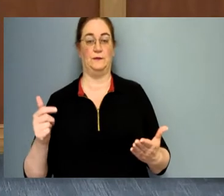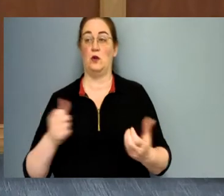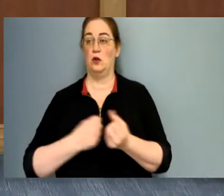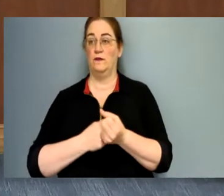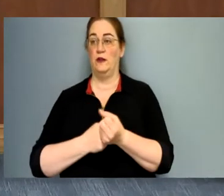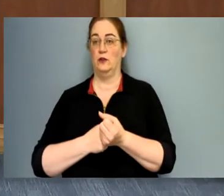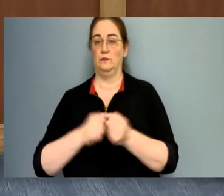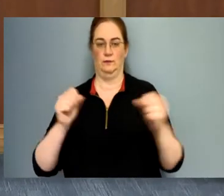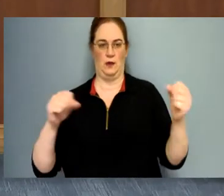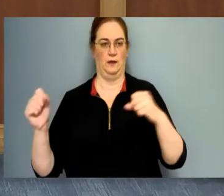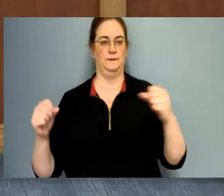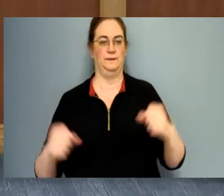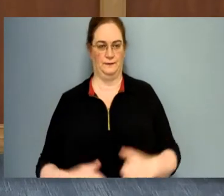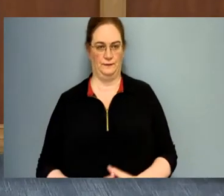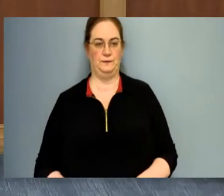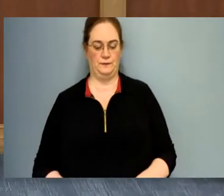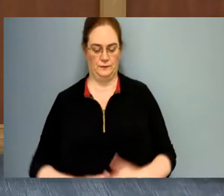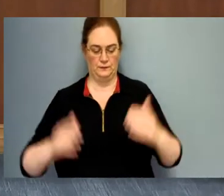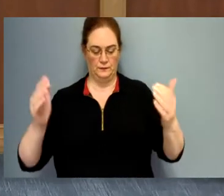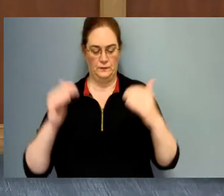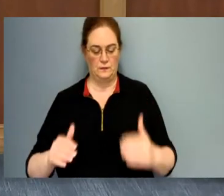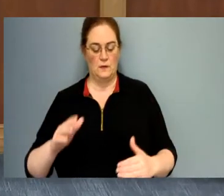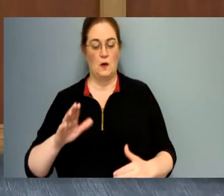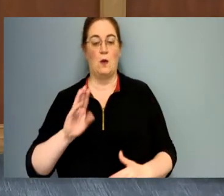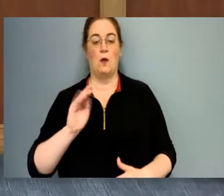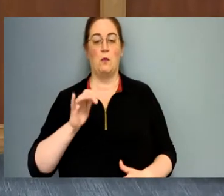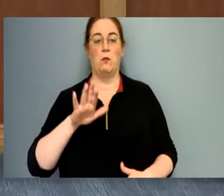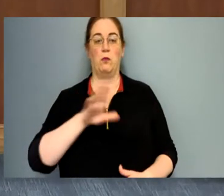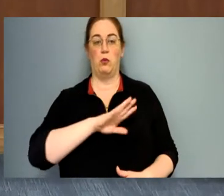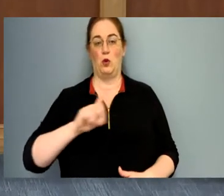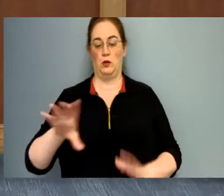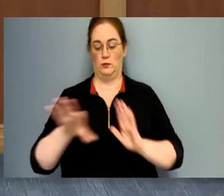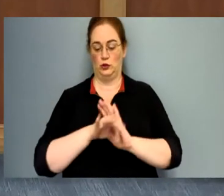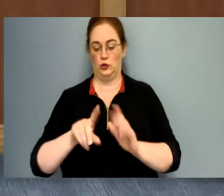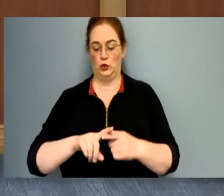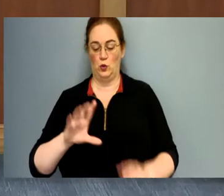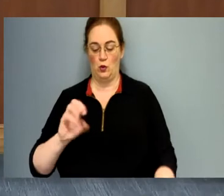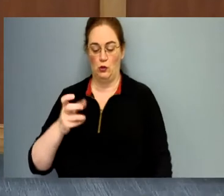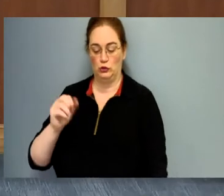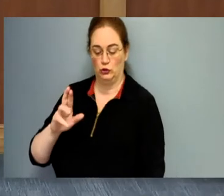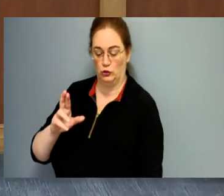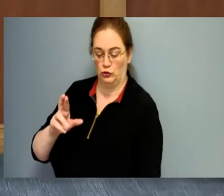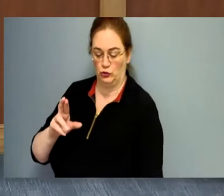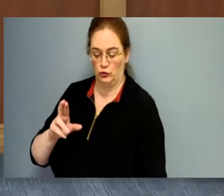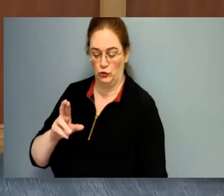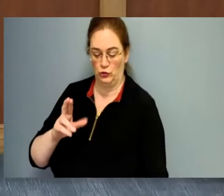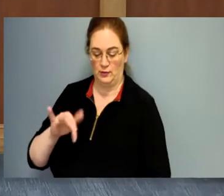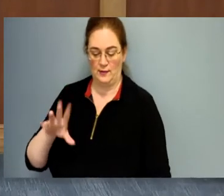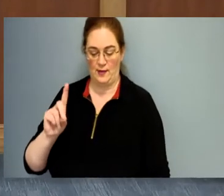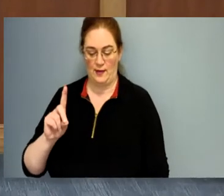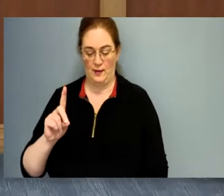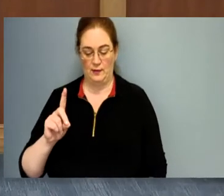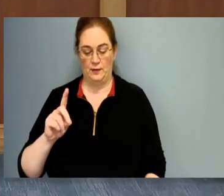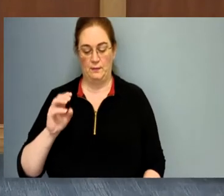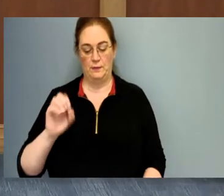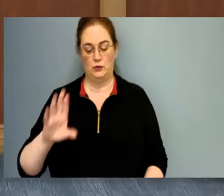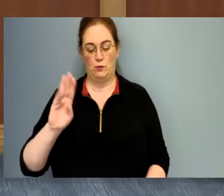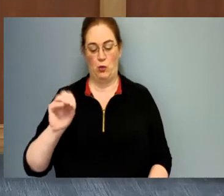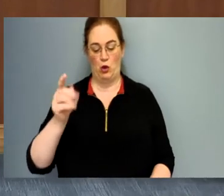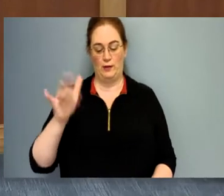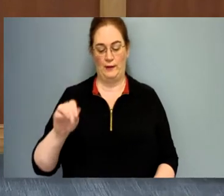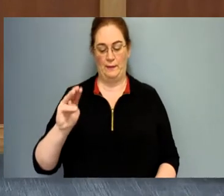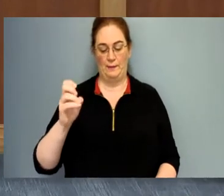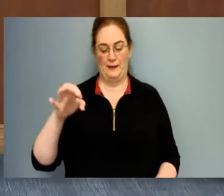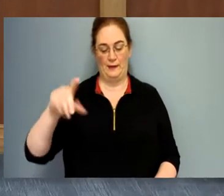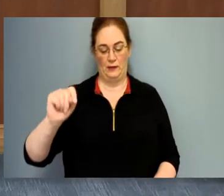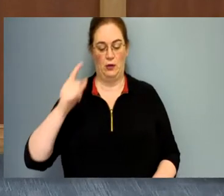favor? Aye. Aye. One board appointment to the Agricultural Land Preservation Board. Mr. Bartley Millett is filling in for a member who